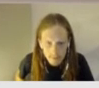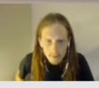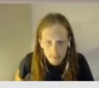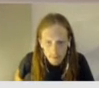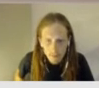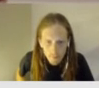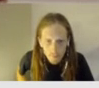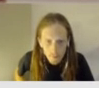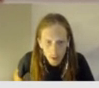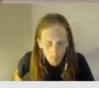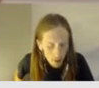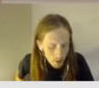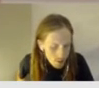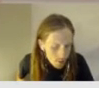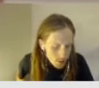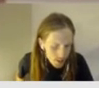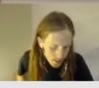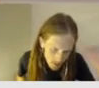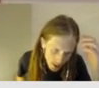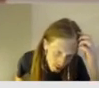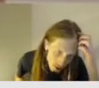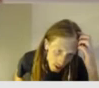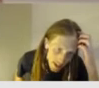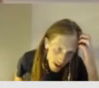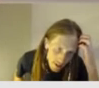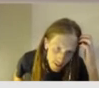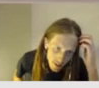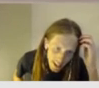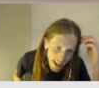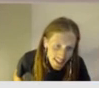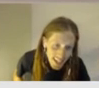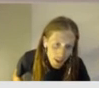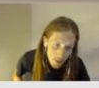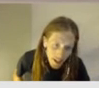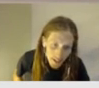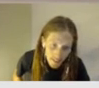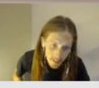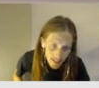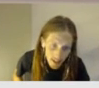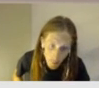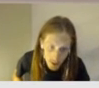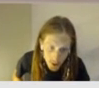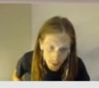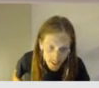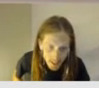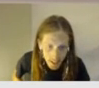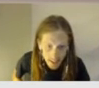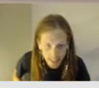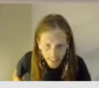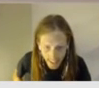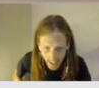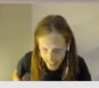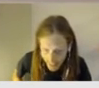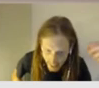love it, love it, love it. Well, so what would you say to somebody who's starting out and they're like, I need a camera. I need the DS. I watched QVC and they